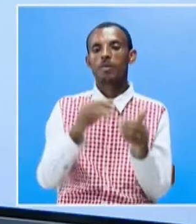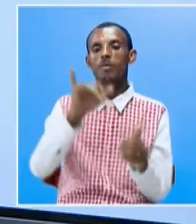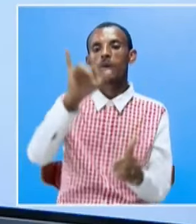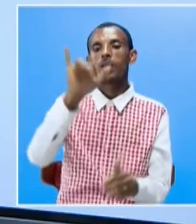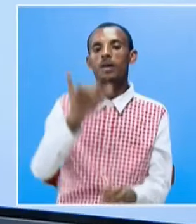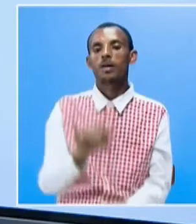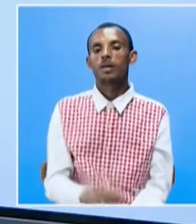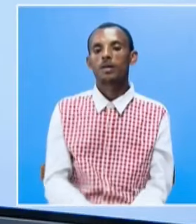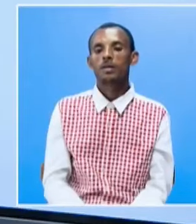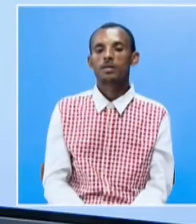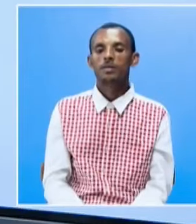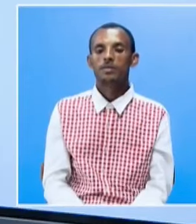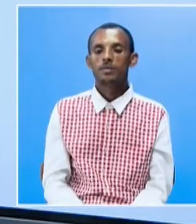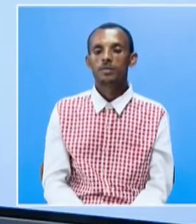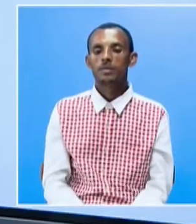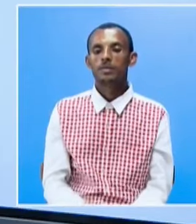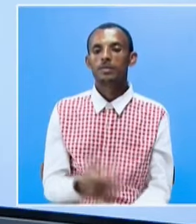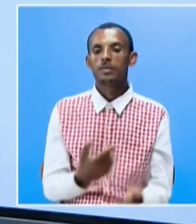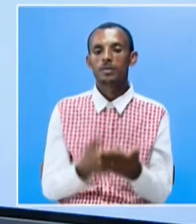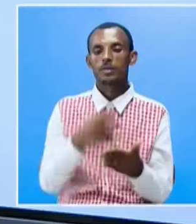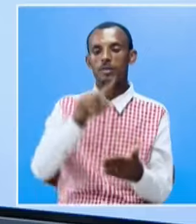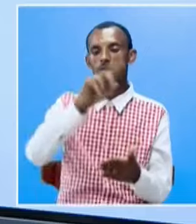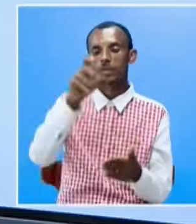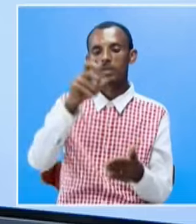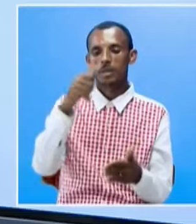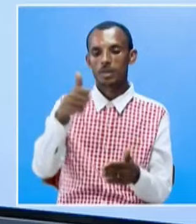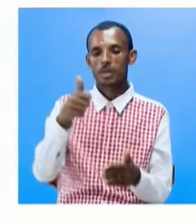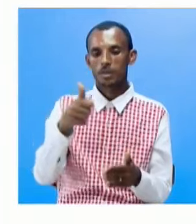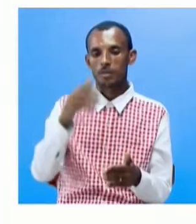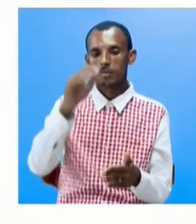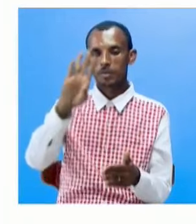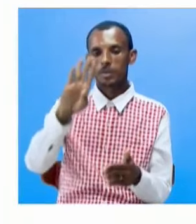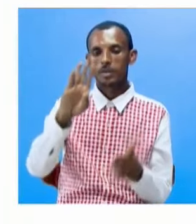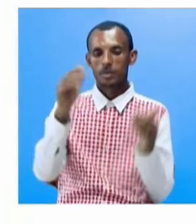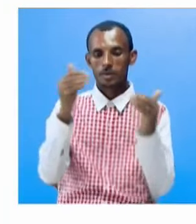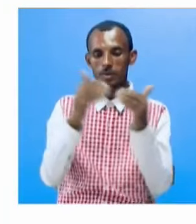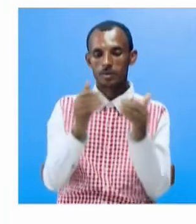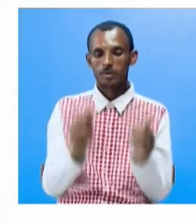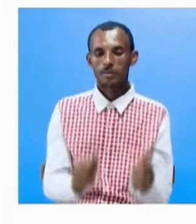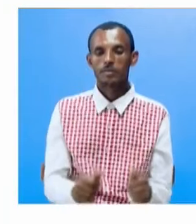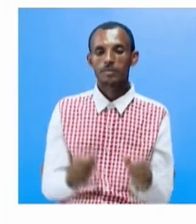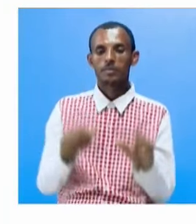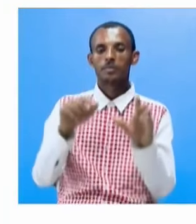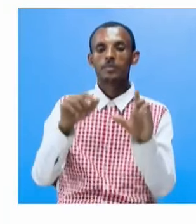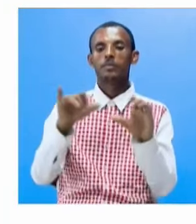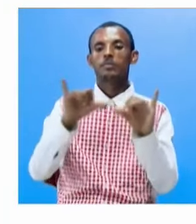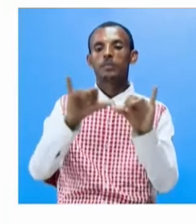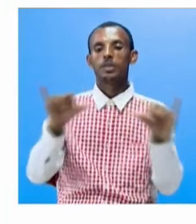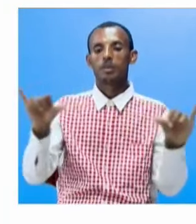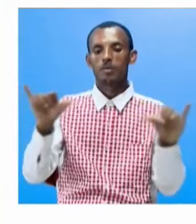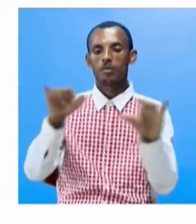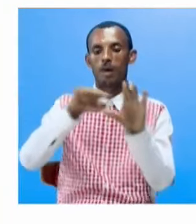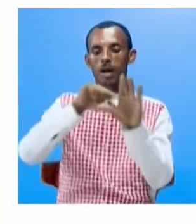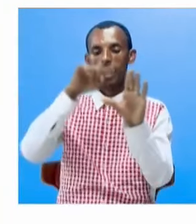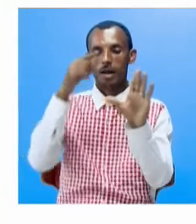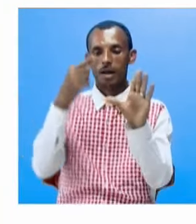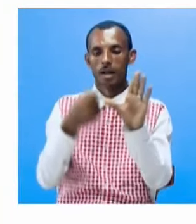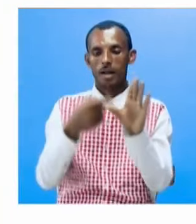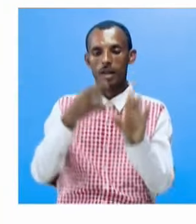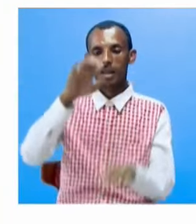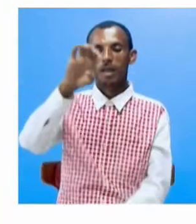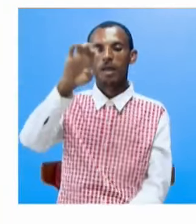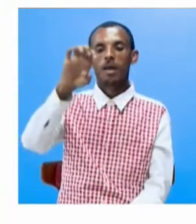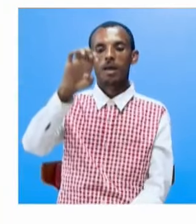Y. So, this is question A. And B, measure of angle